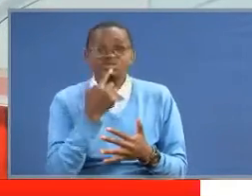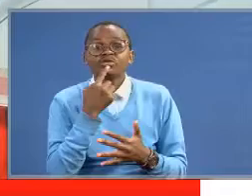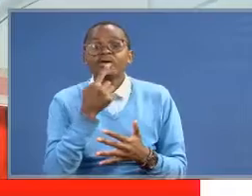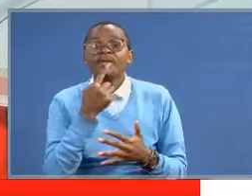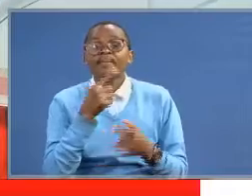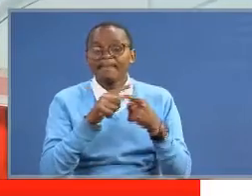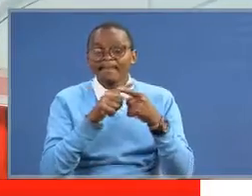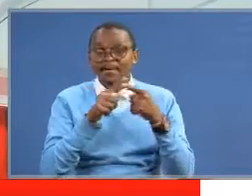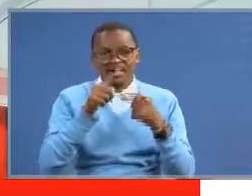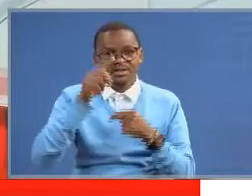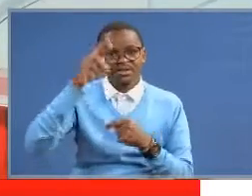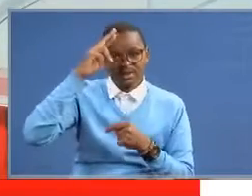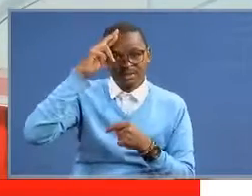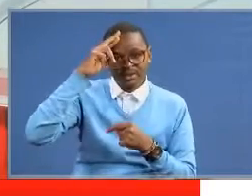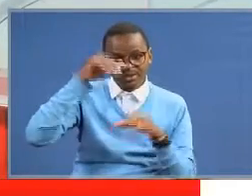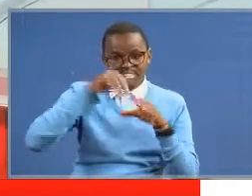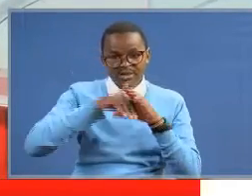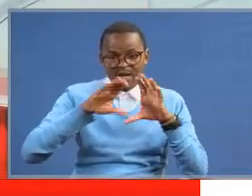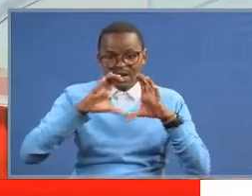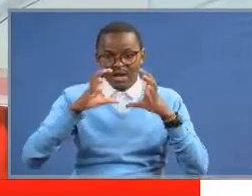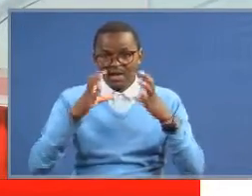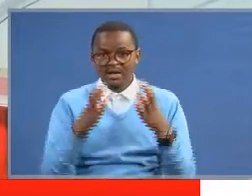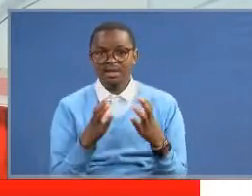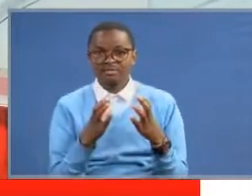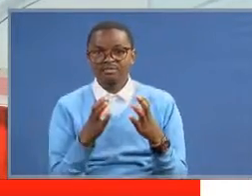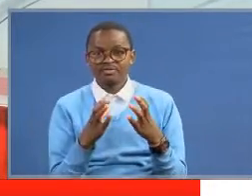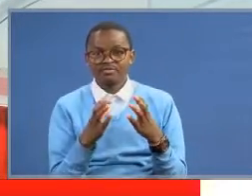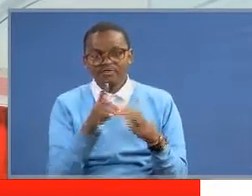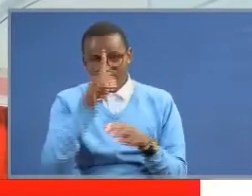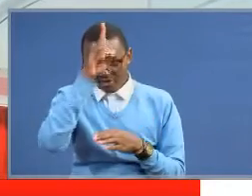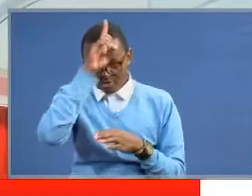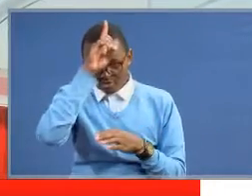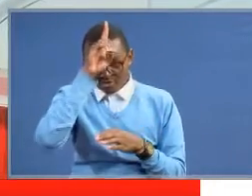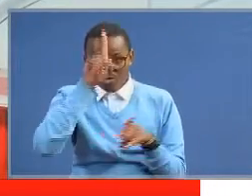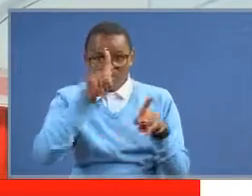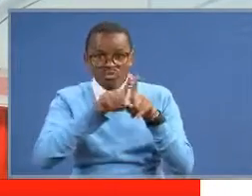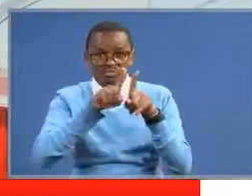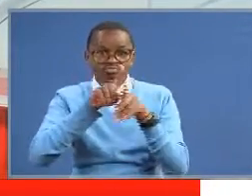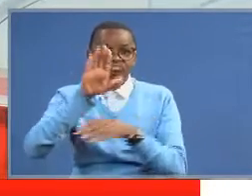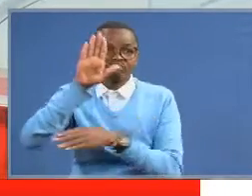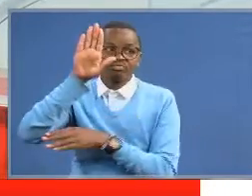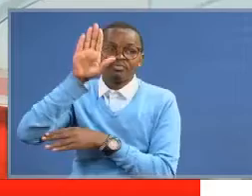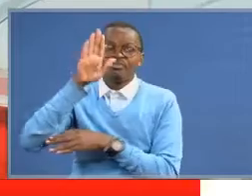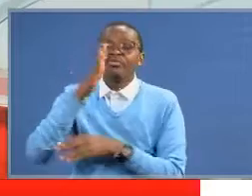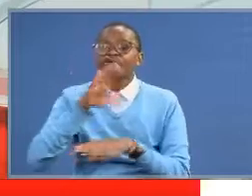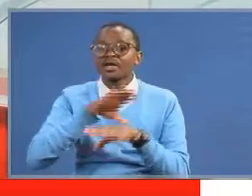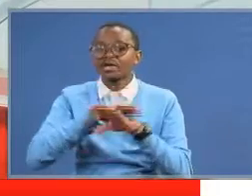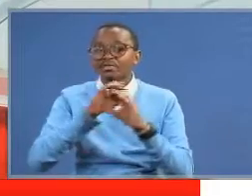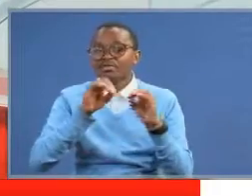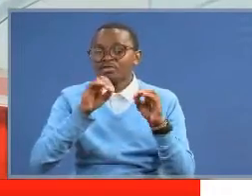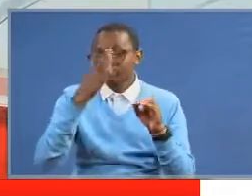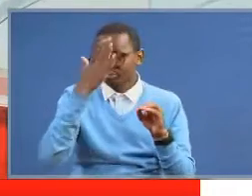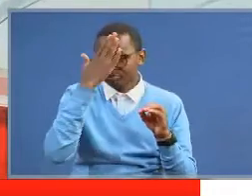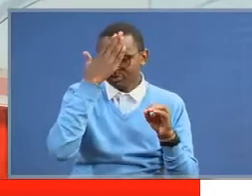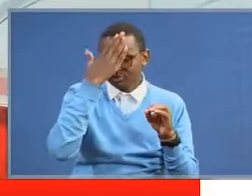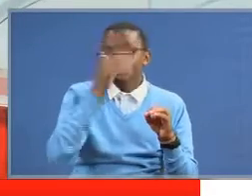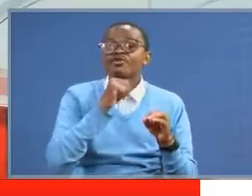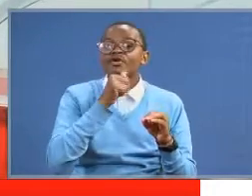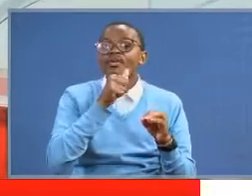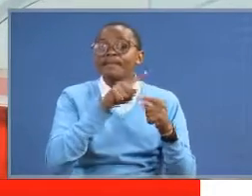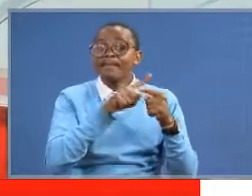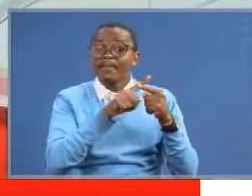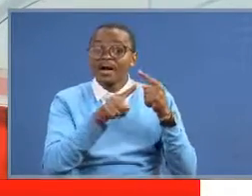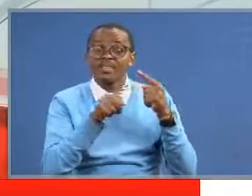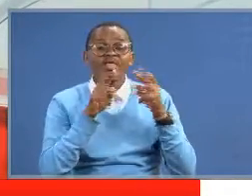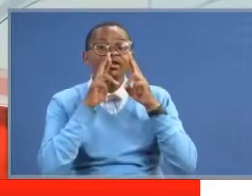it, but I remember in our class, one girl from the village, she also raised her hand because I didn't want to get embarrassed. Yes. I did not. But when